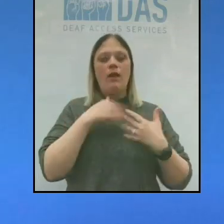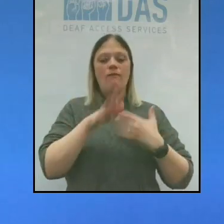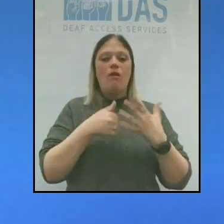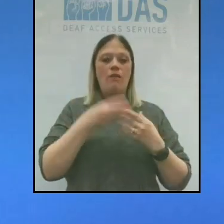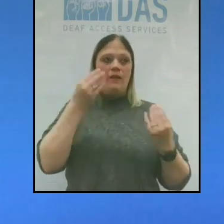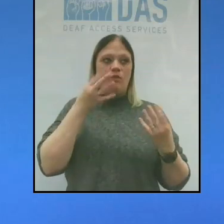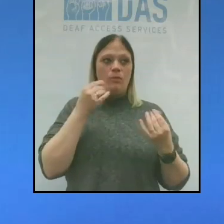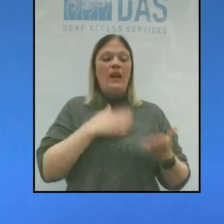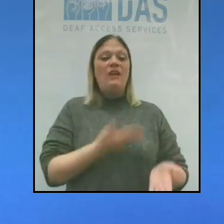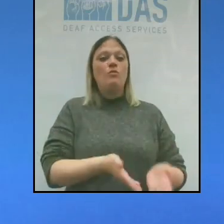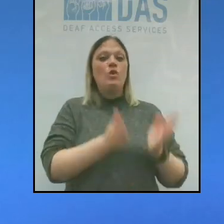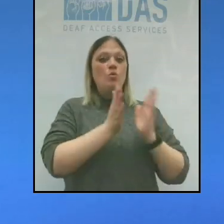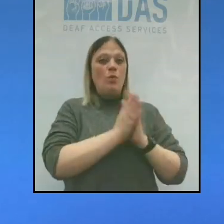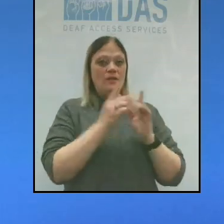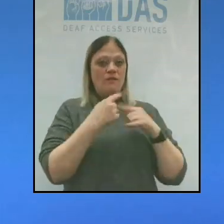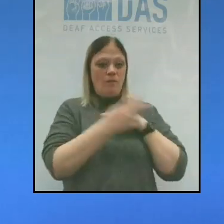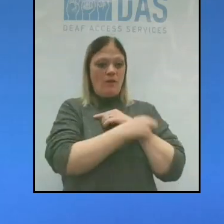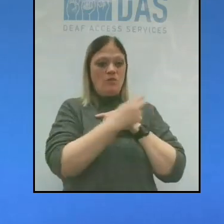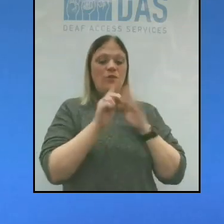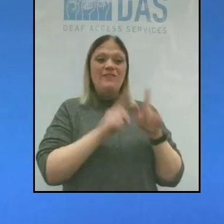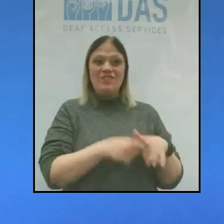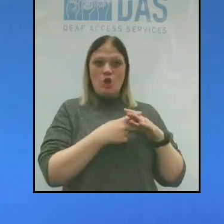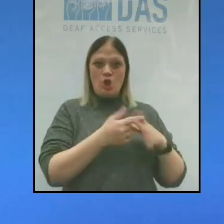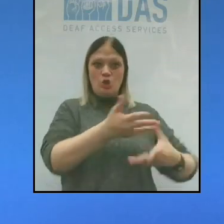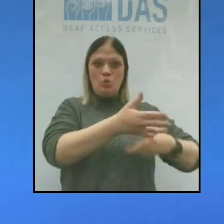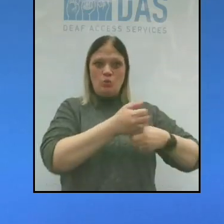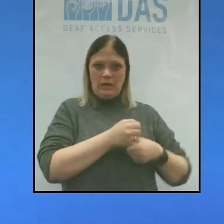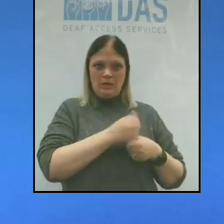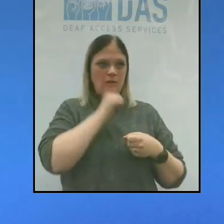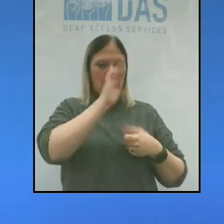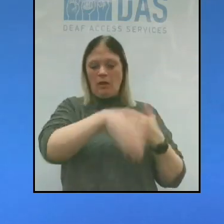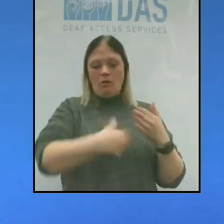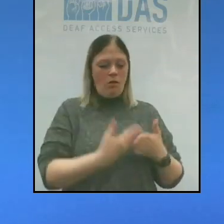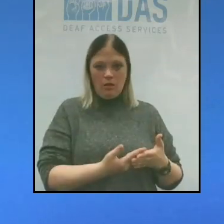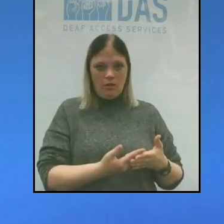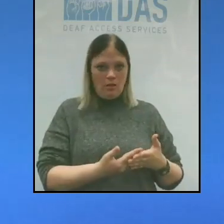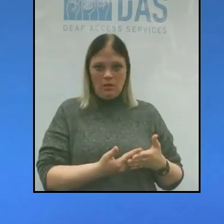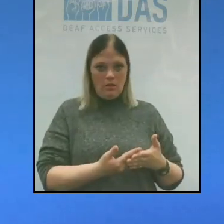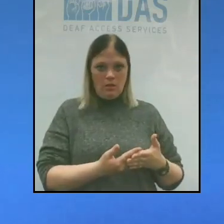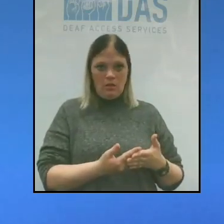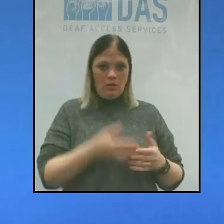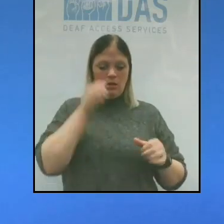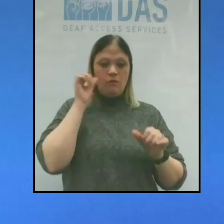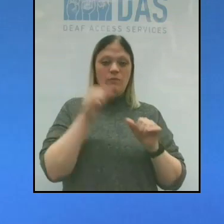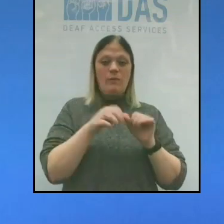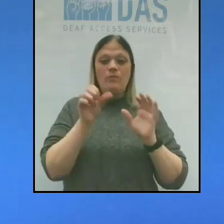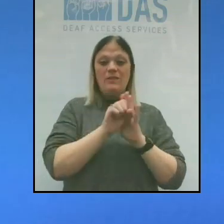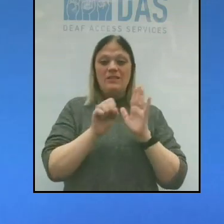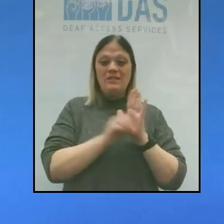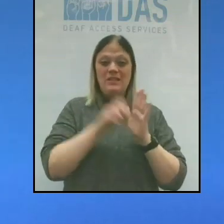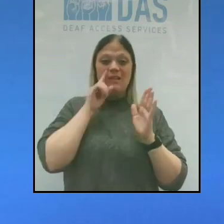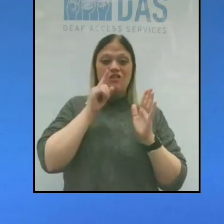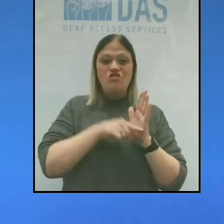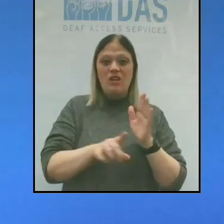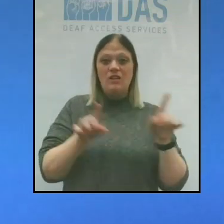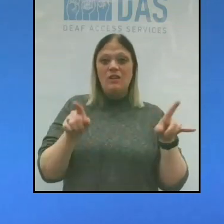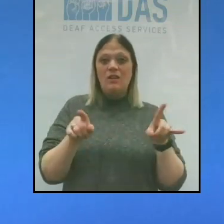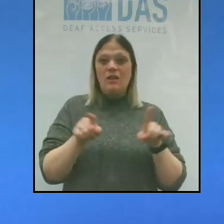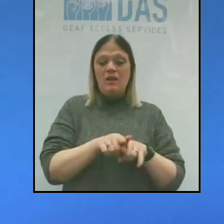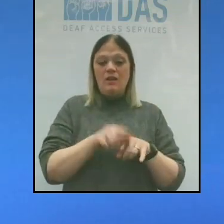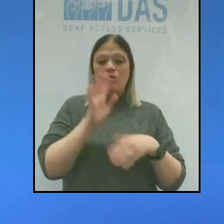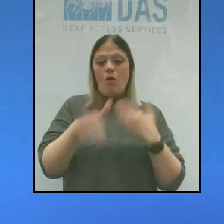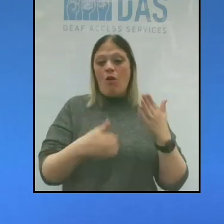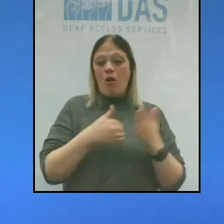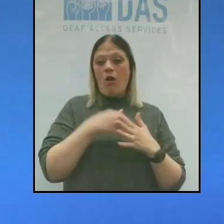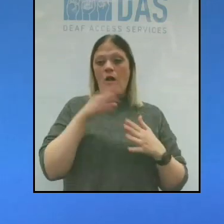it from the hospital systems. We've started to get it in. We haven't gotten all of it in. And remember, it also, when the state is looking at it, it's looking at it as through all of